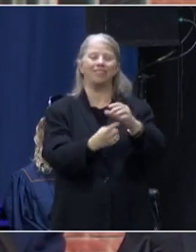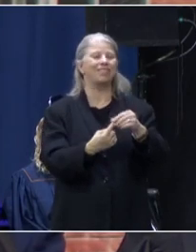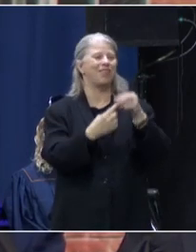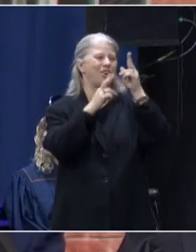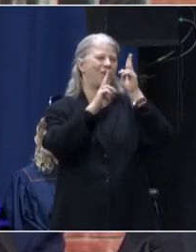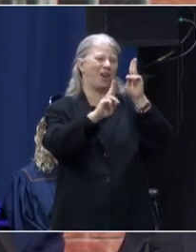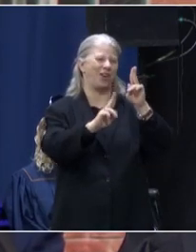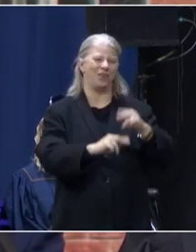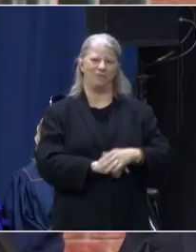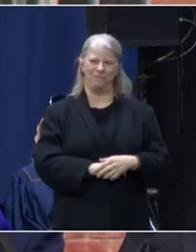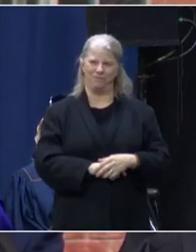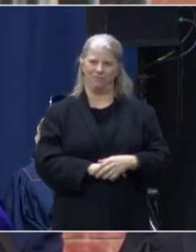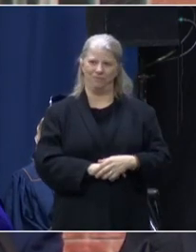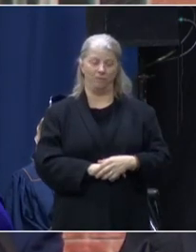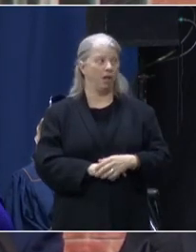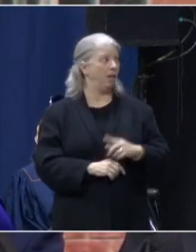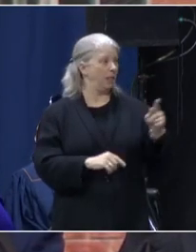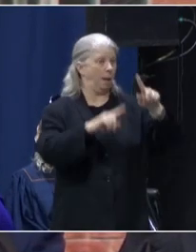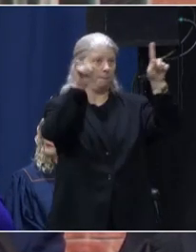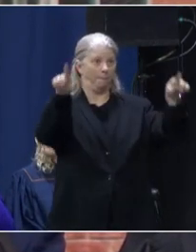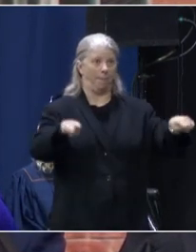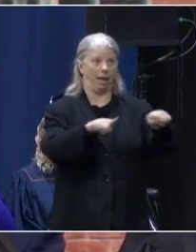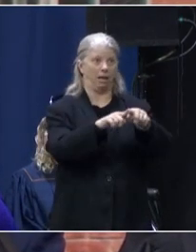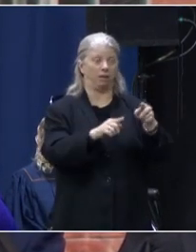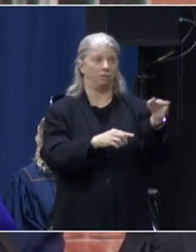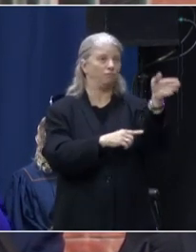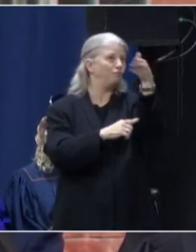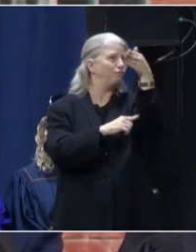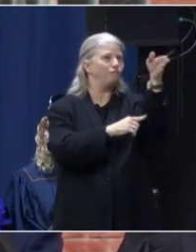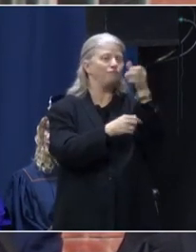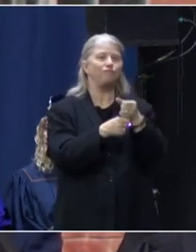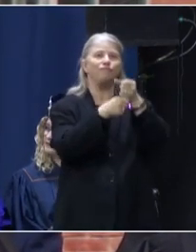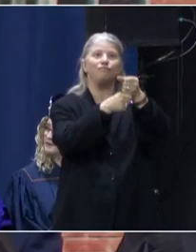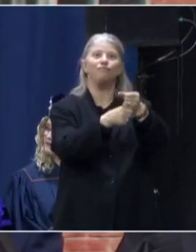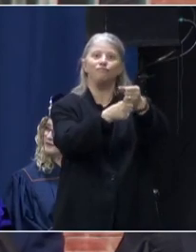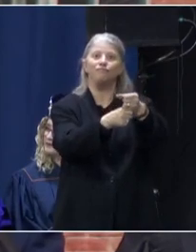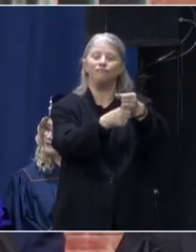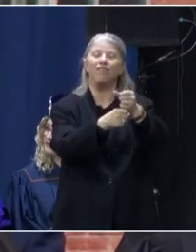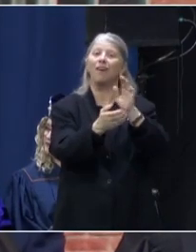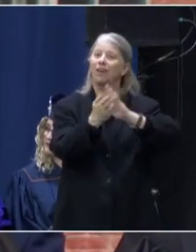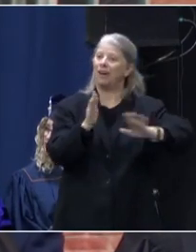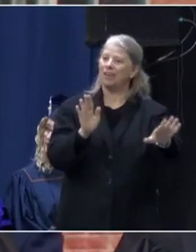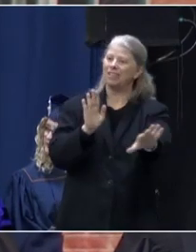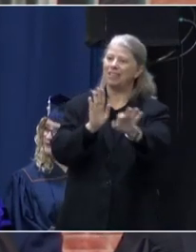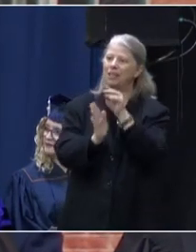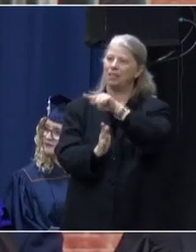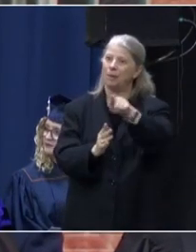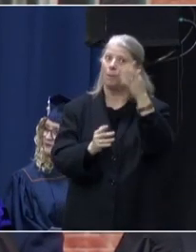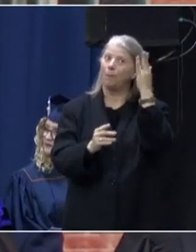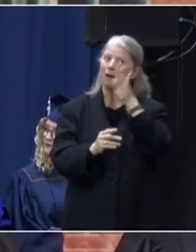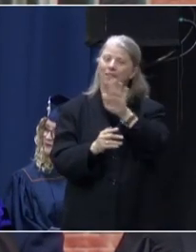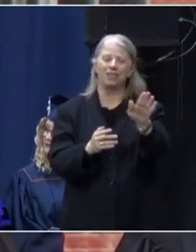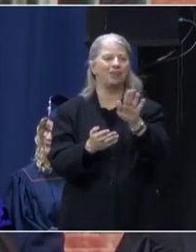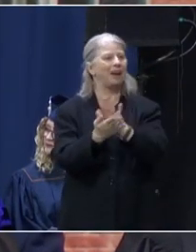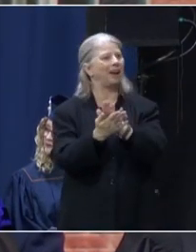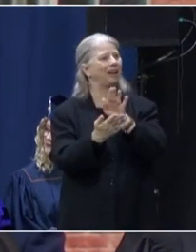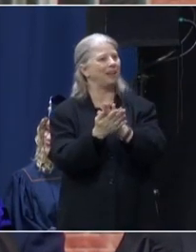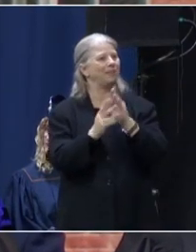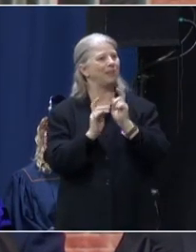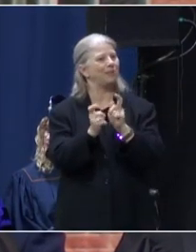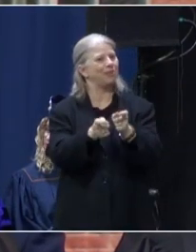honor. Those serving as banner bearers today have been recognized and selected by their colleges based upon their academic